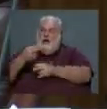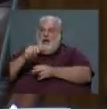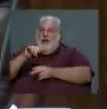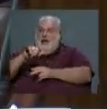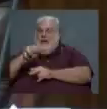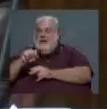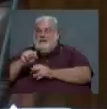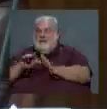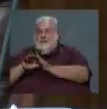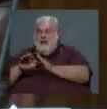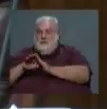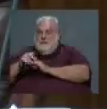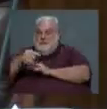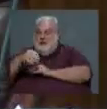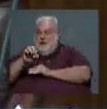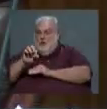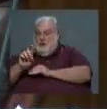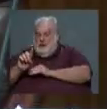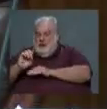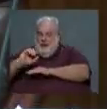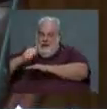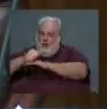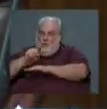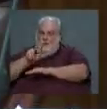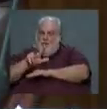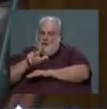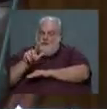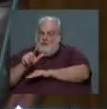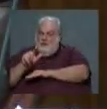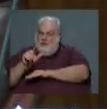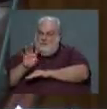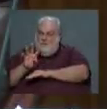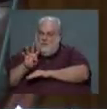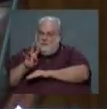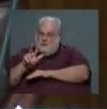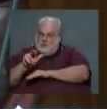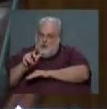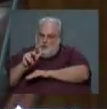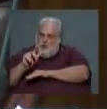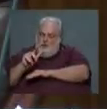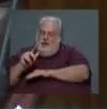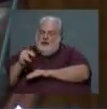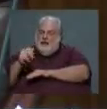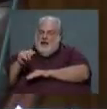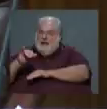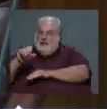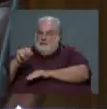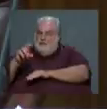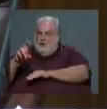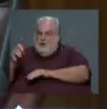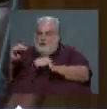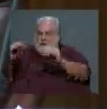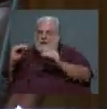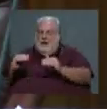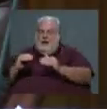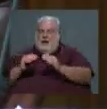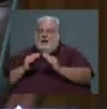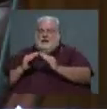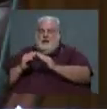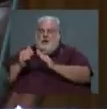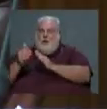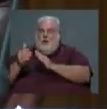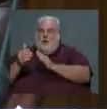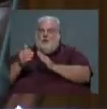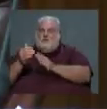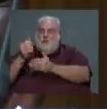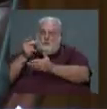Development Revised Short Form POD, located at 13,423 Canis Road. An ordinance to approve a plan zoning development establish a plan